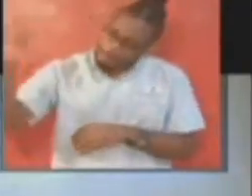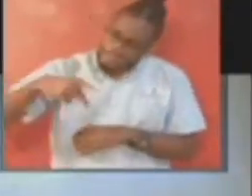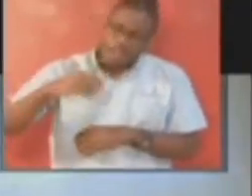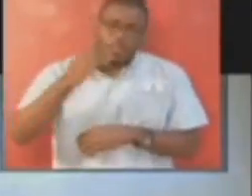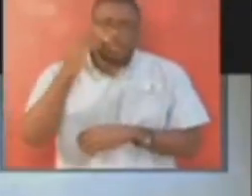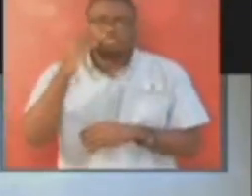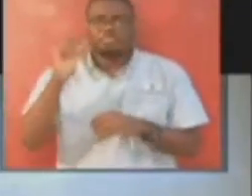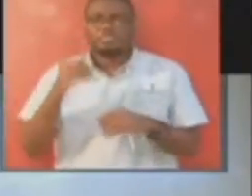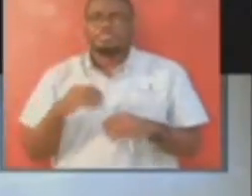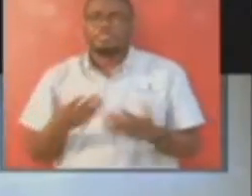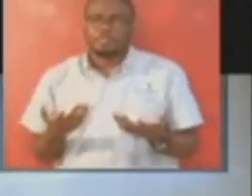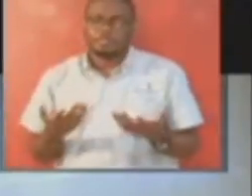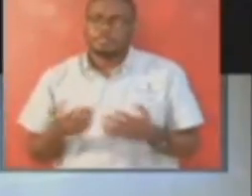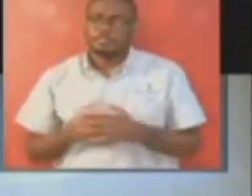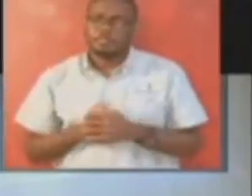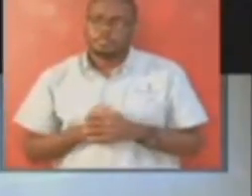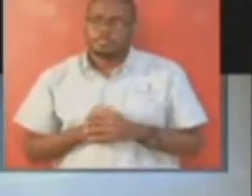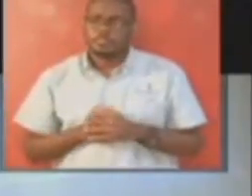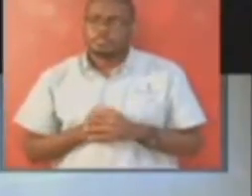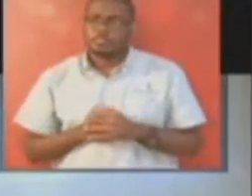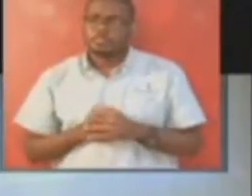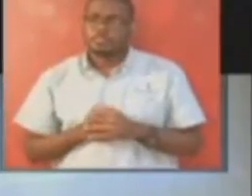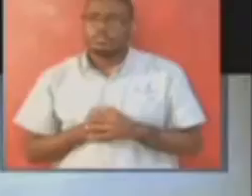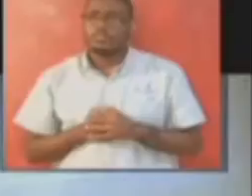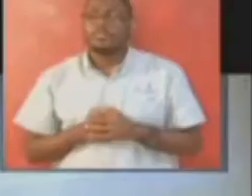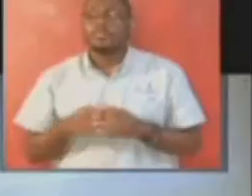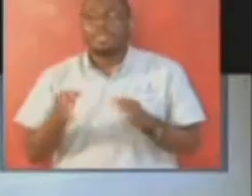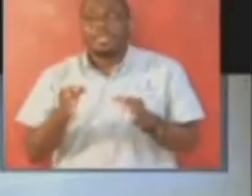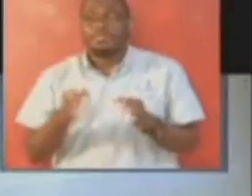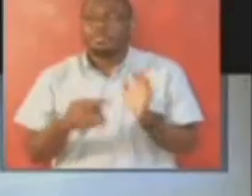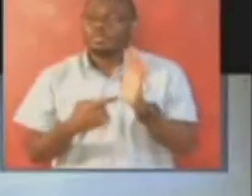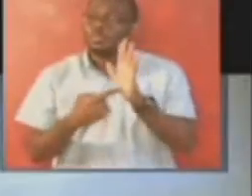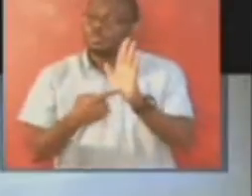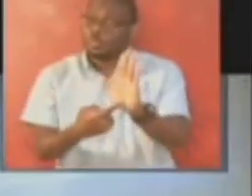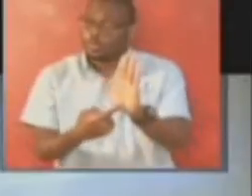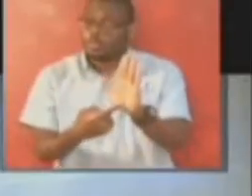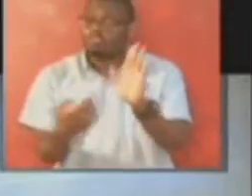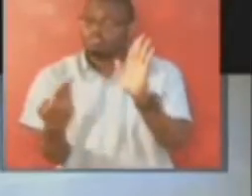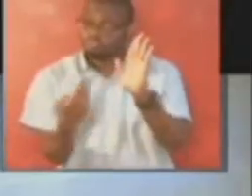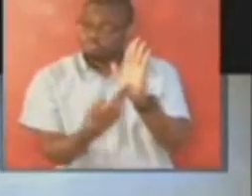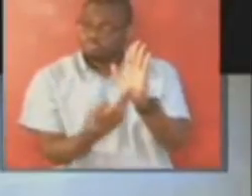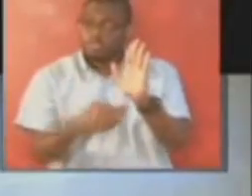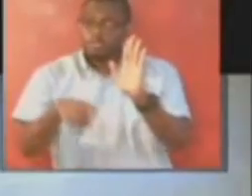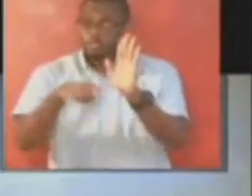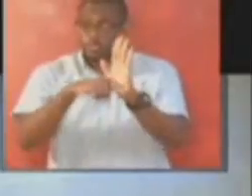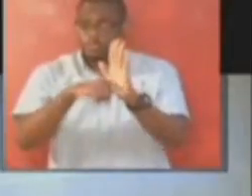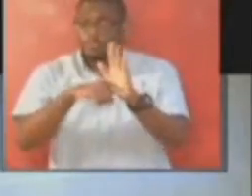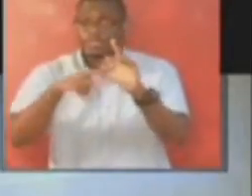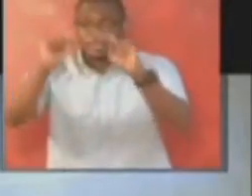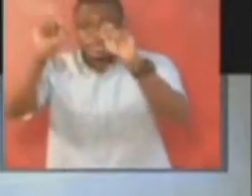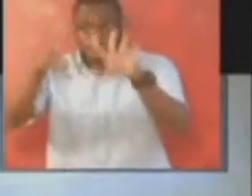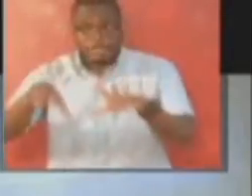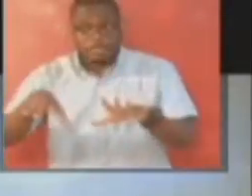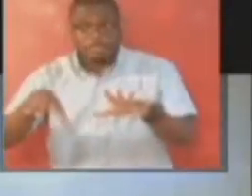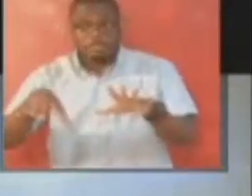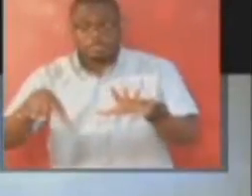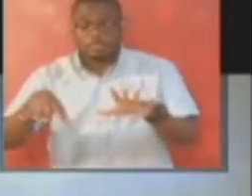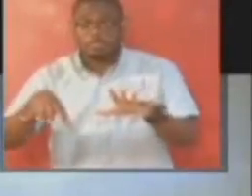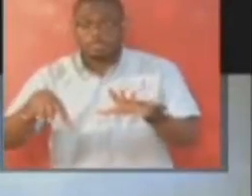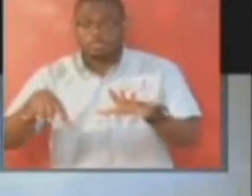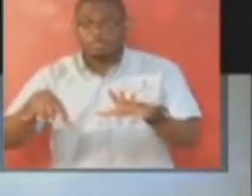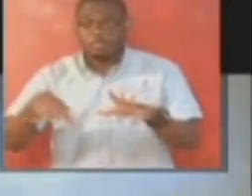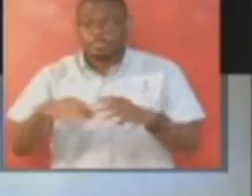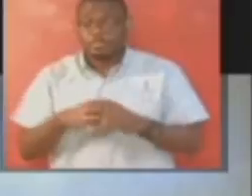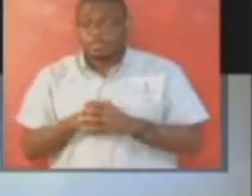can return home once they're able to produce a negative PCR test. Of course, this would also entail